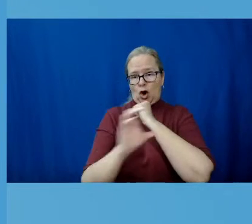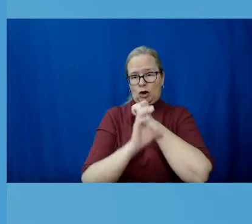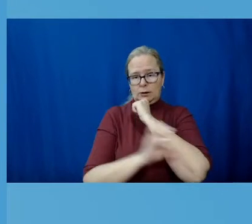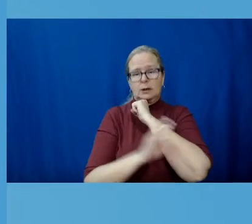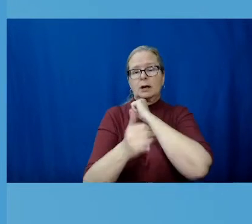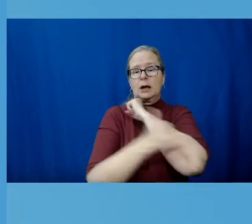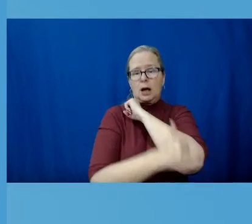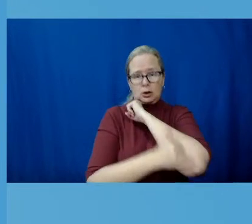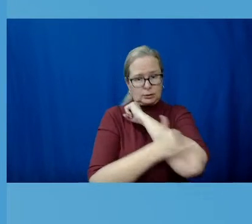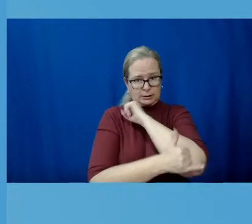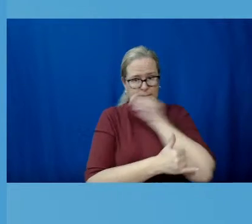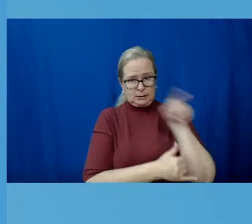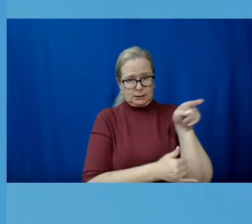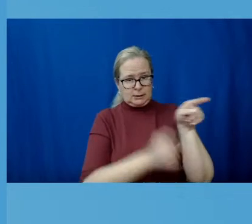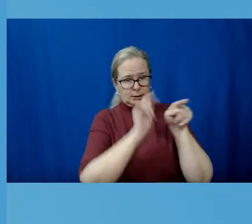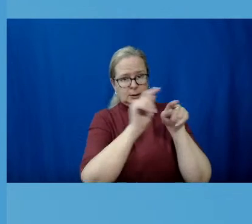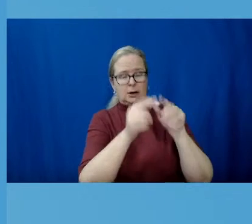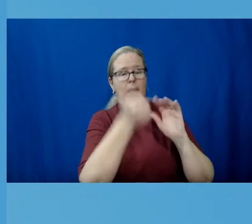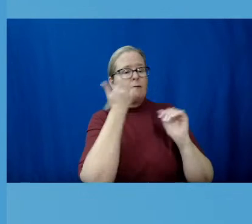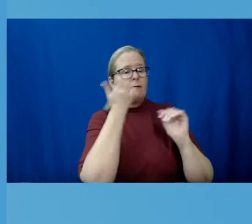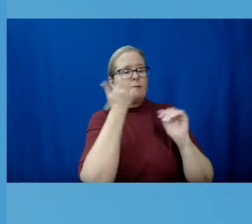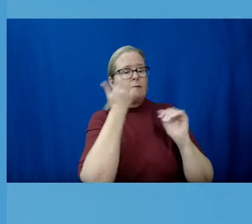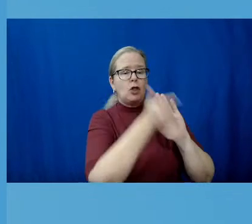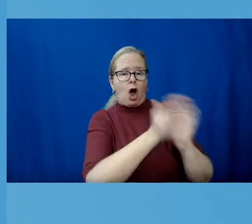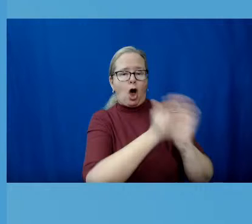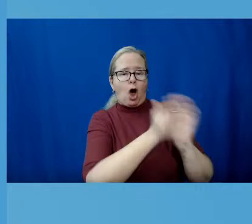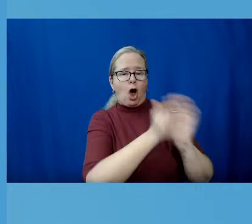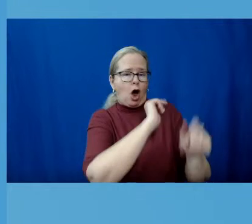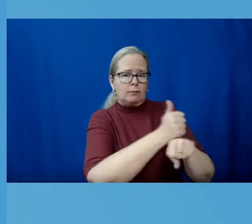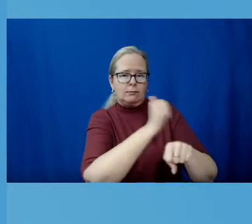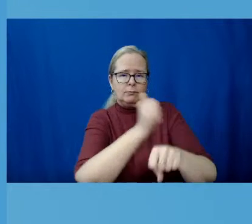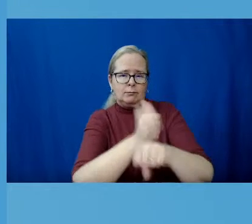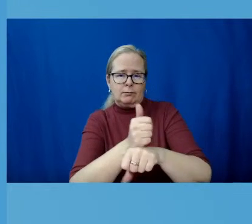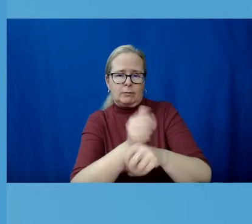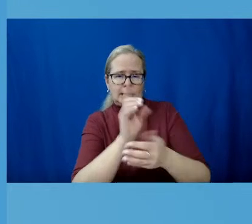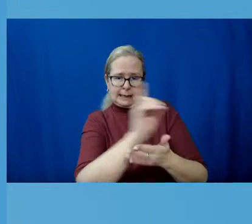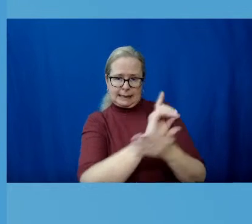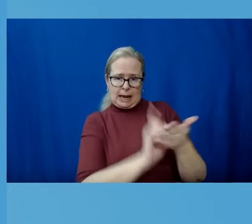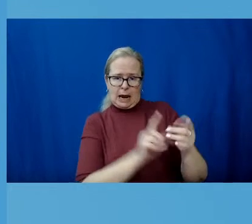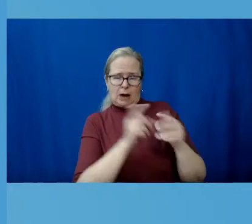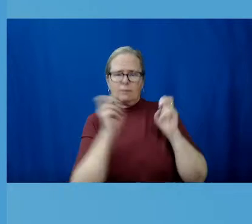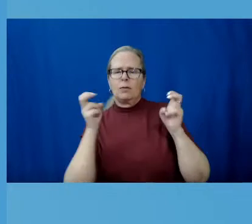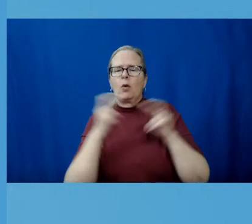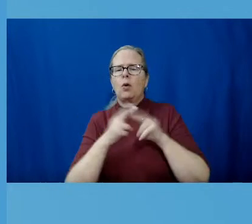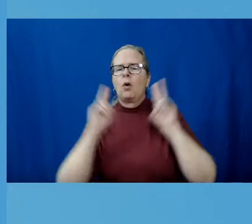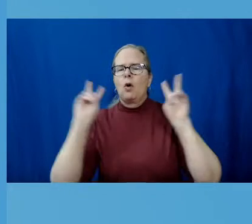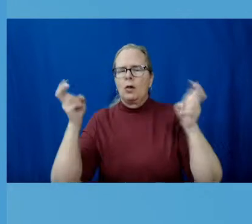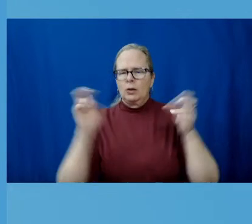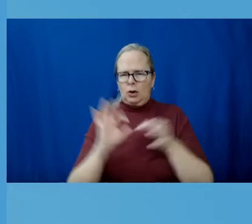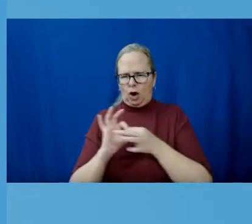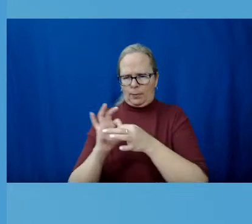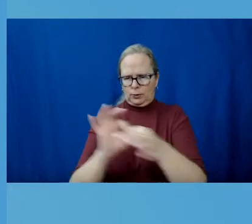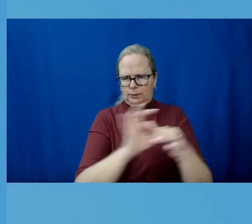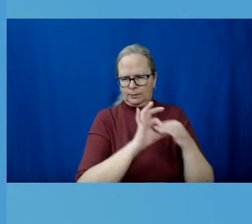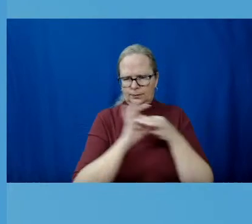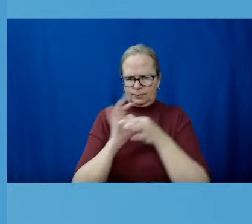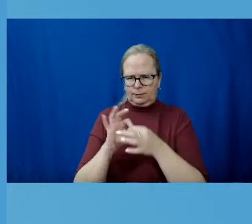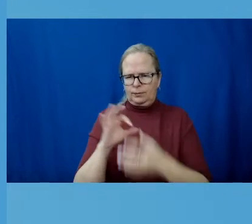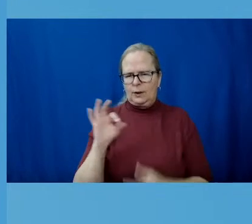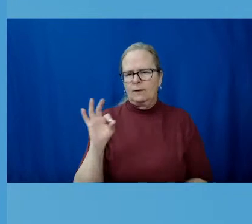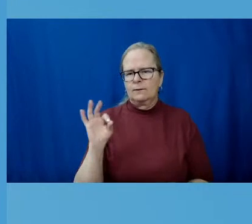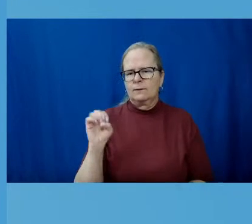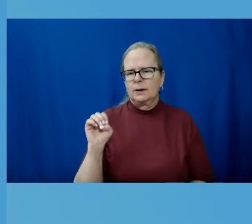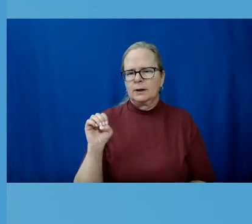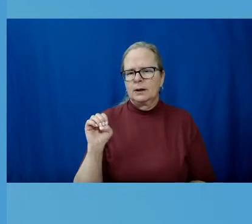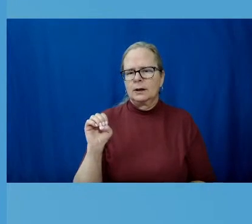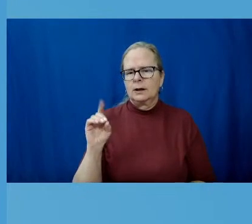for what we in law call cooperative federalism. The idea is not that these levels of government fight,